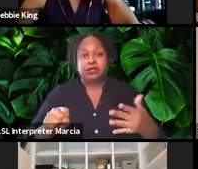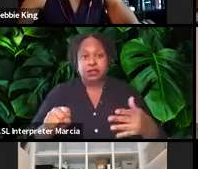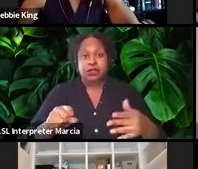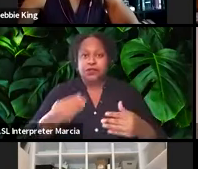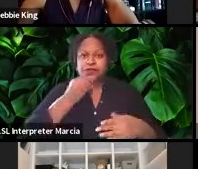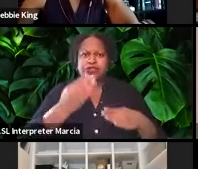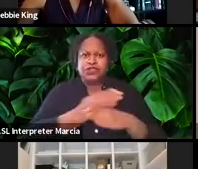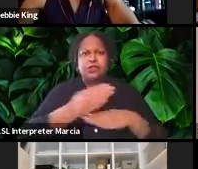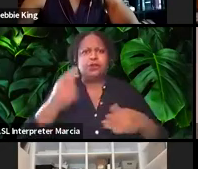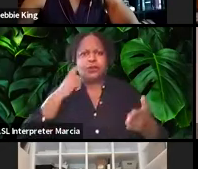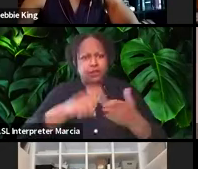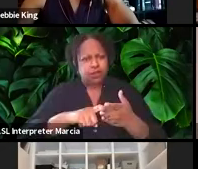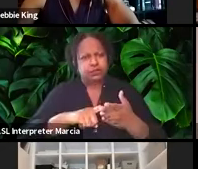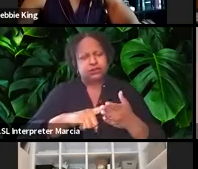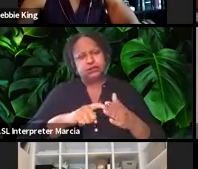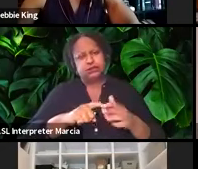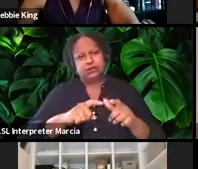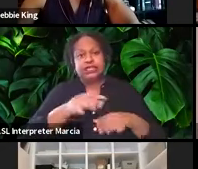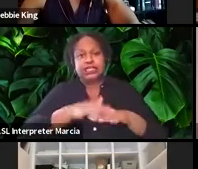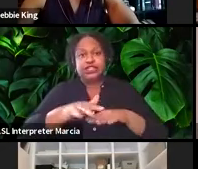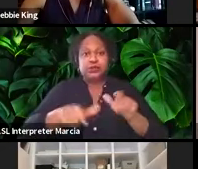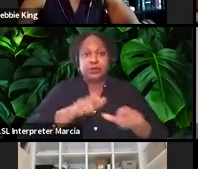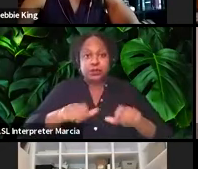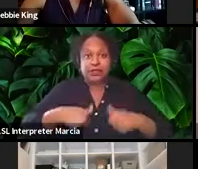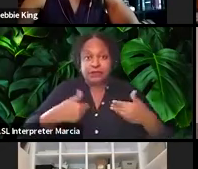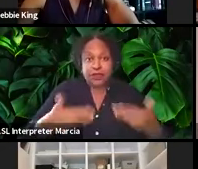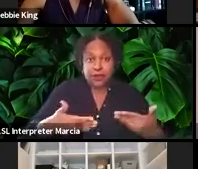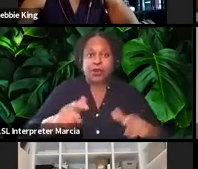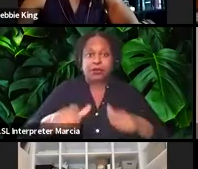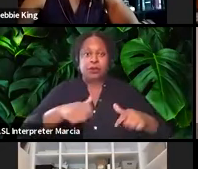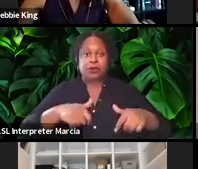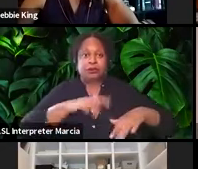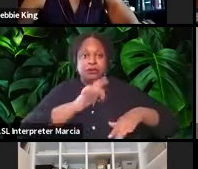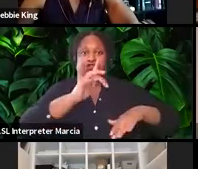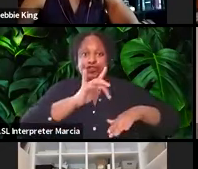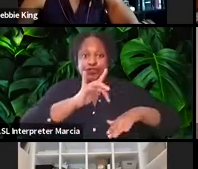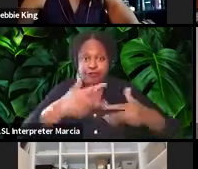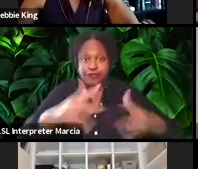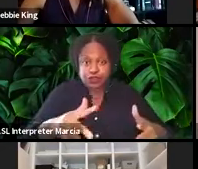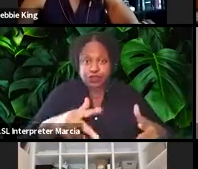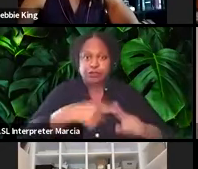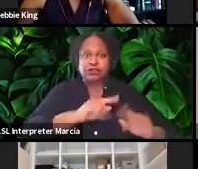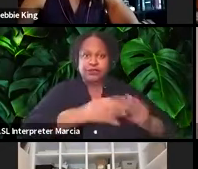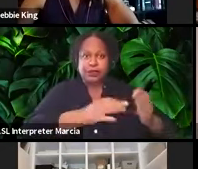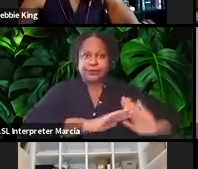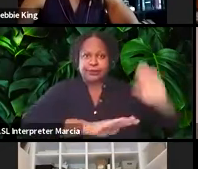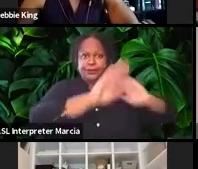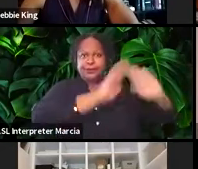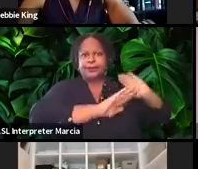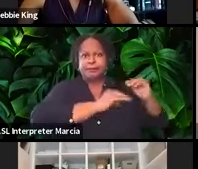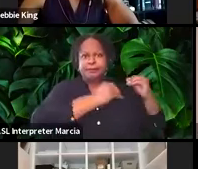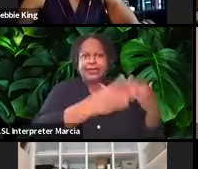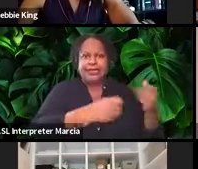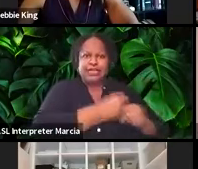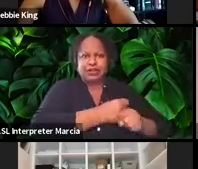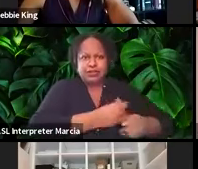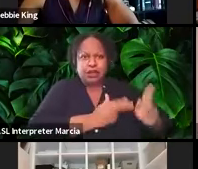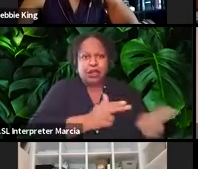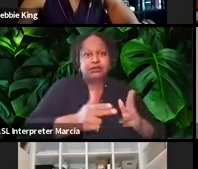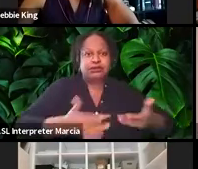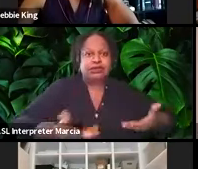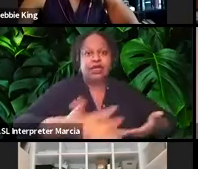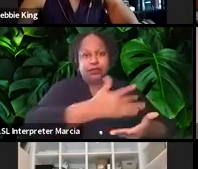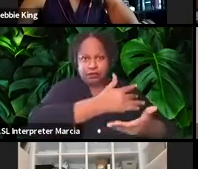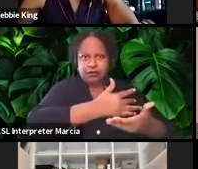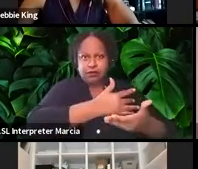who presently live on this land, those who have spent time here, and the ancestors who have hunted and gathered on this land known as Turtle